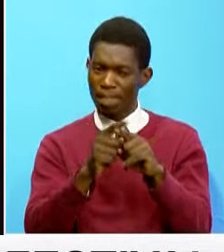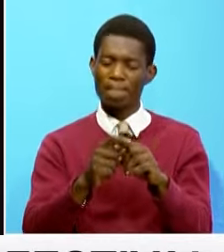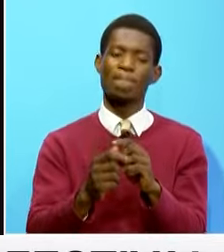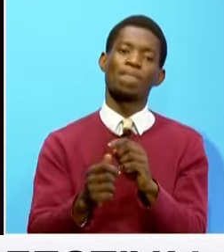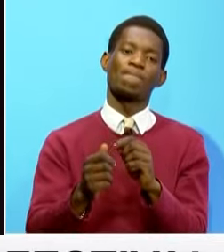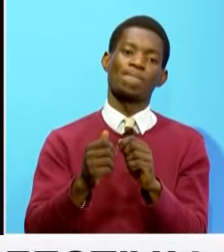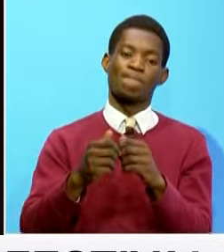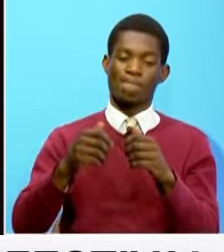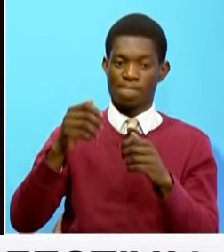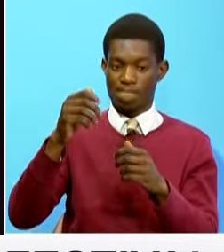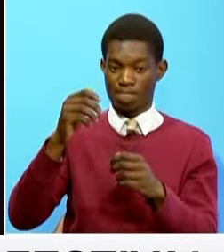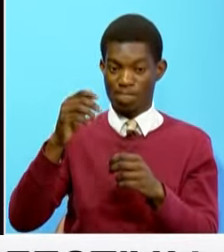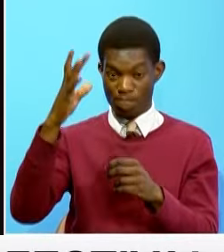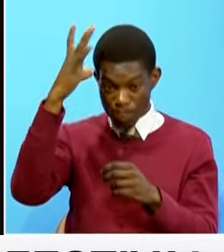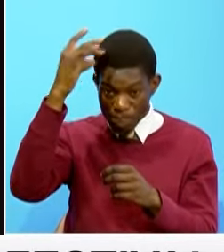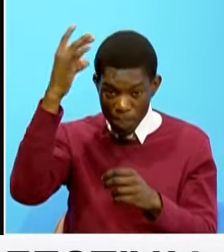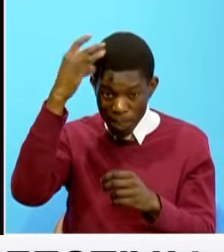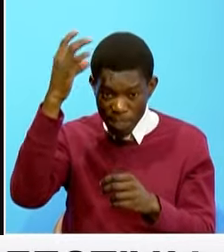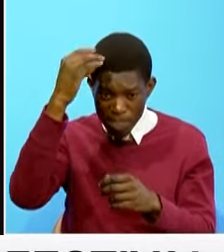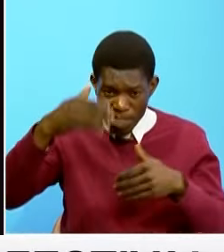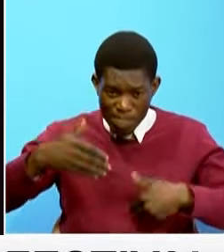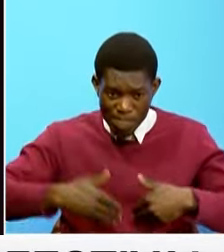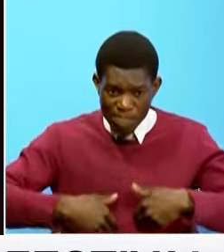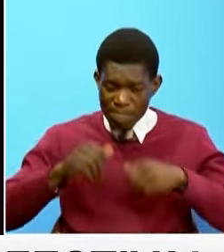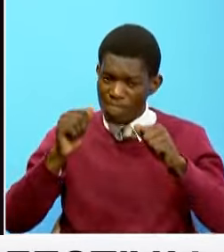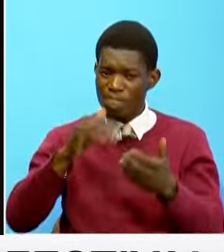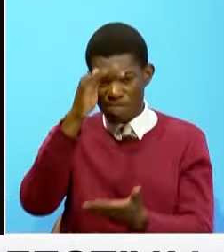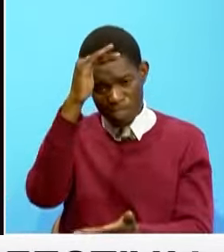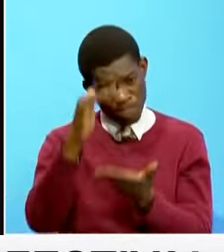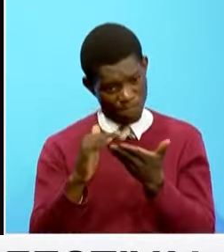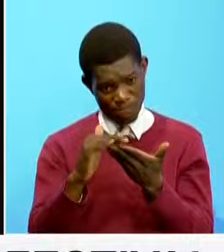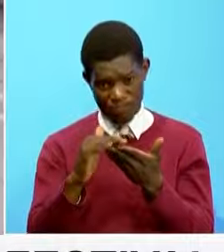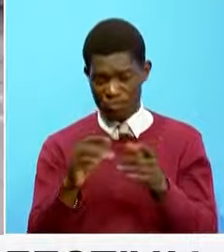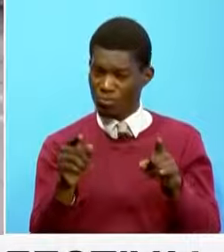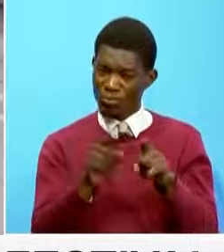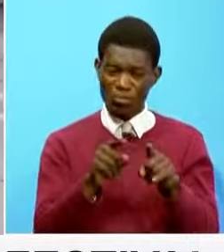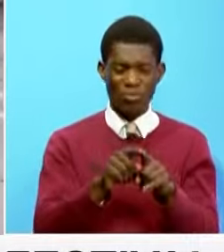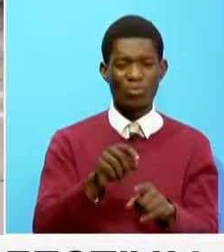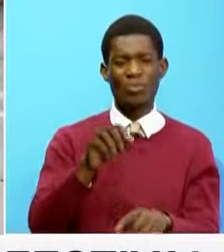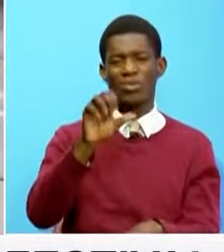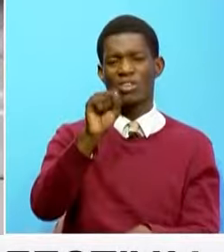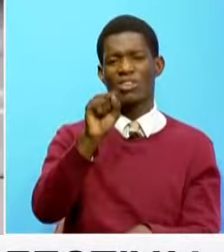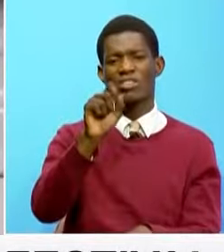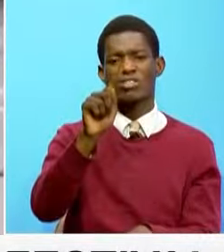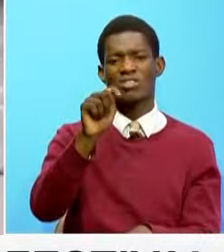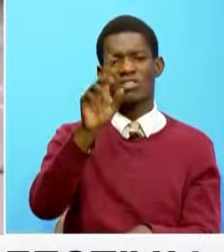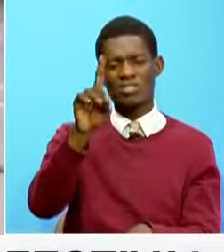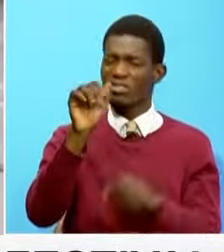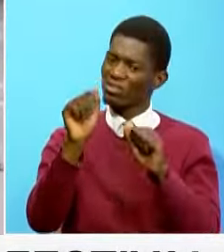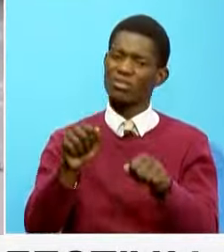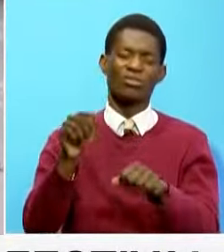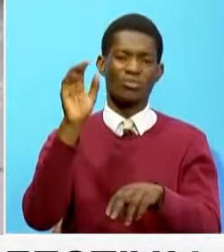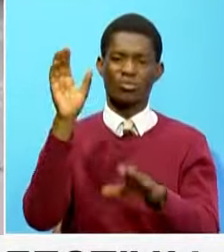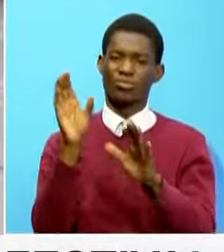of juvenile delinquencies among the youth and children and non-communicable diseases, but as a tool